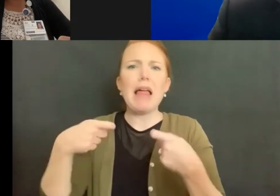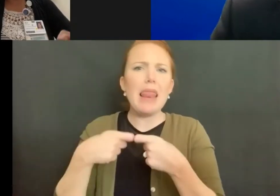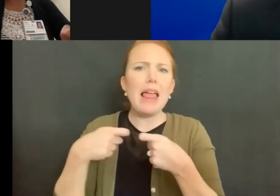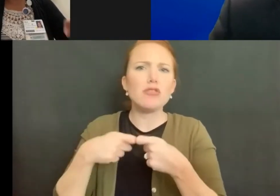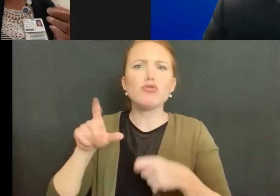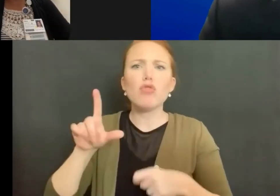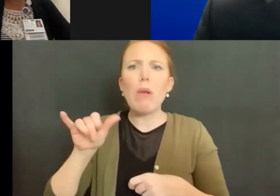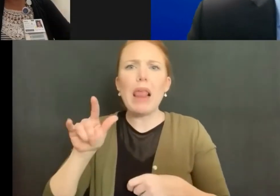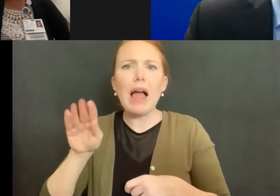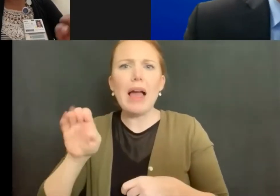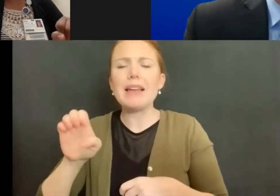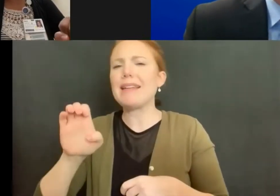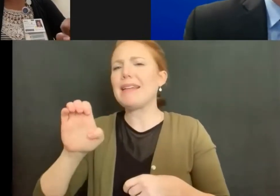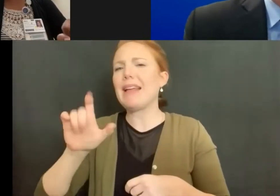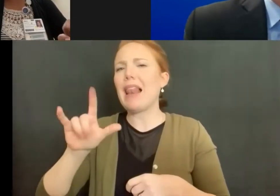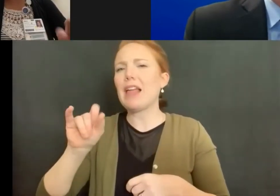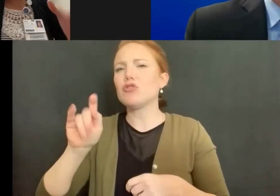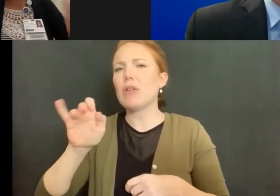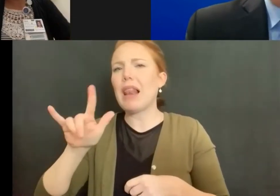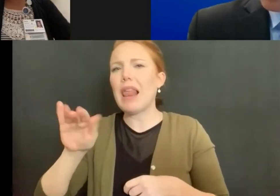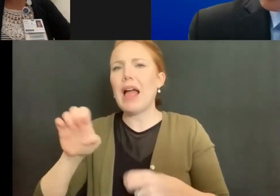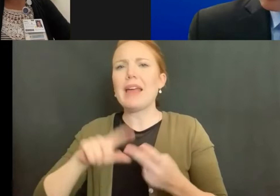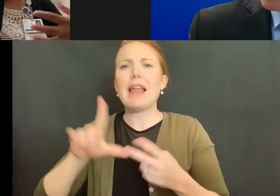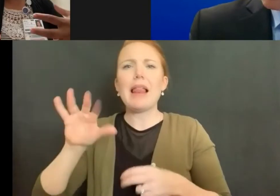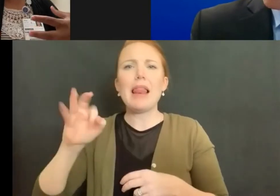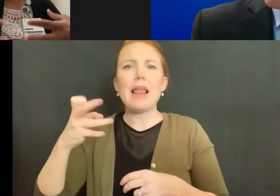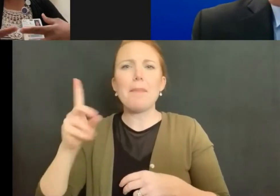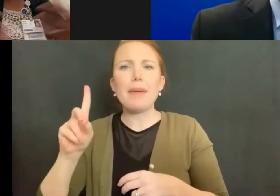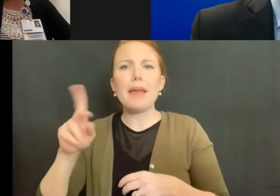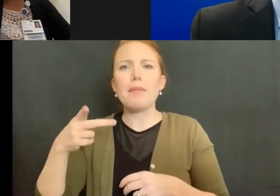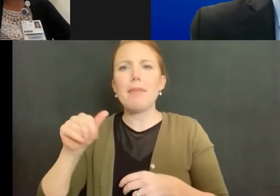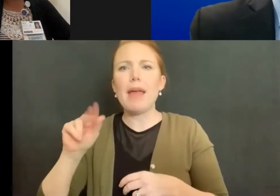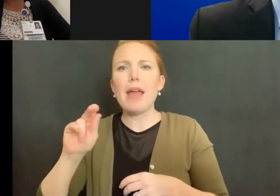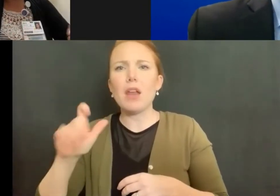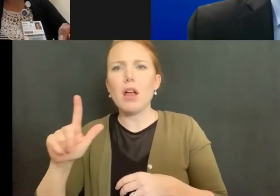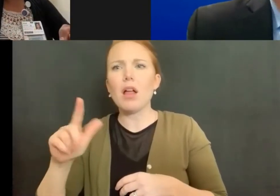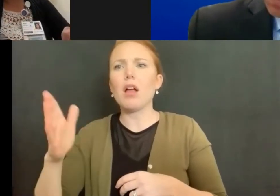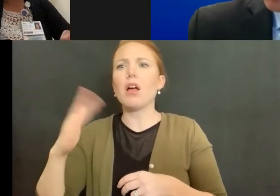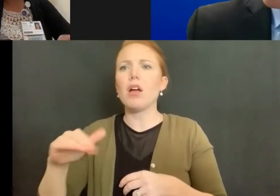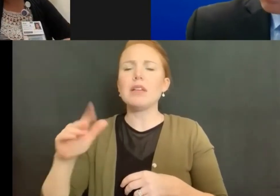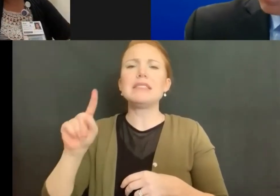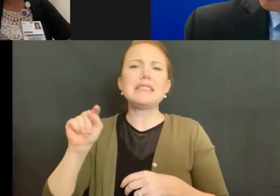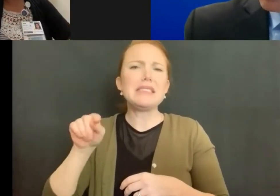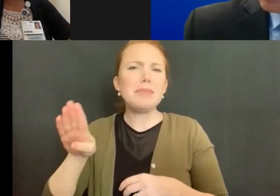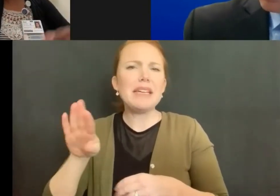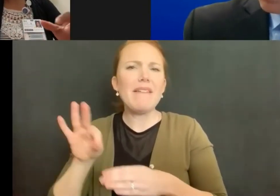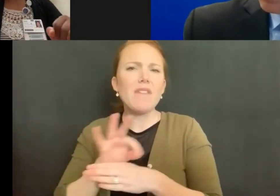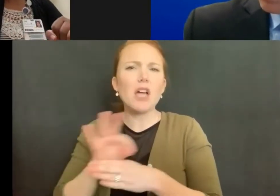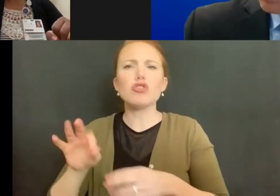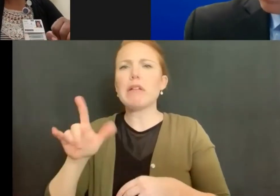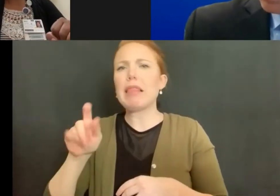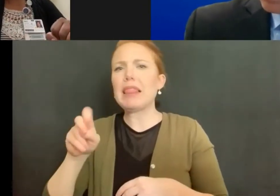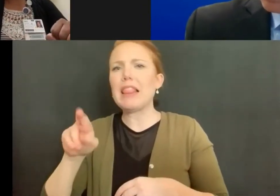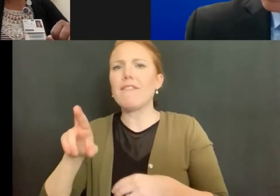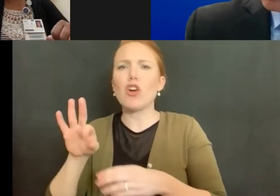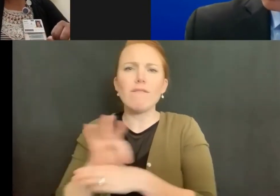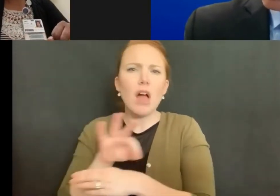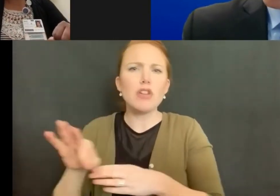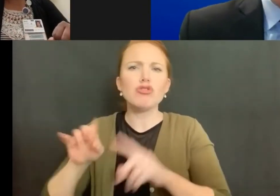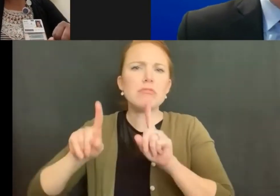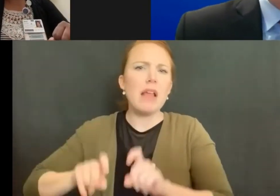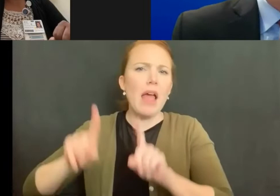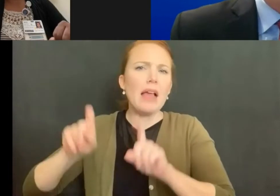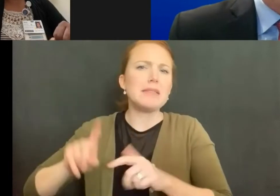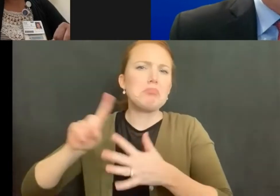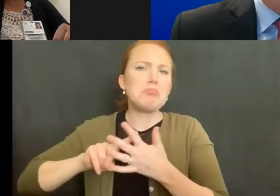electrolytes, and lipid panel, your renal panel, which is kidney function test, liver function test, all those kind of stuff.